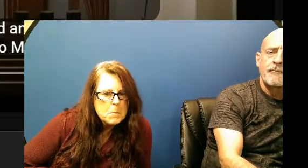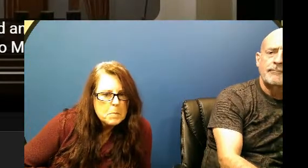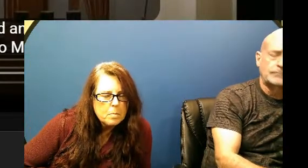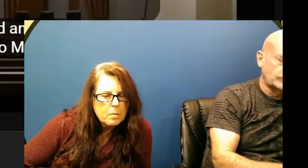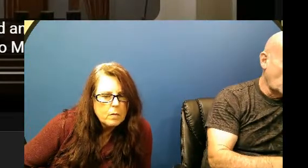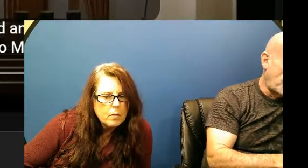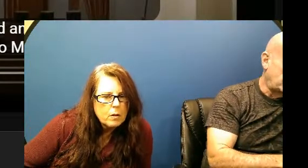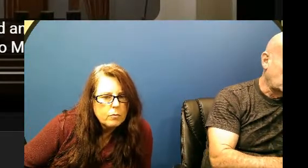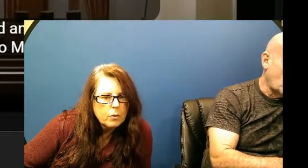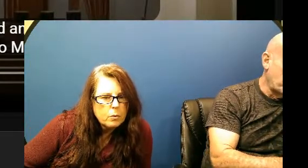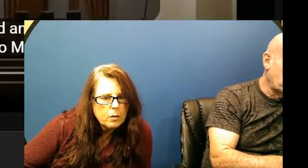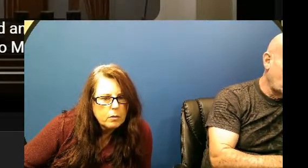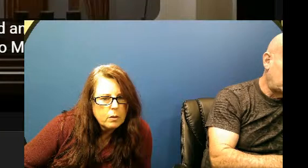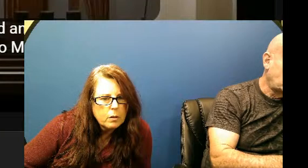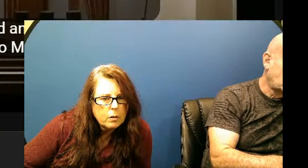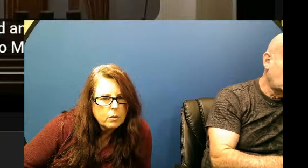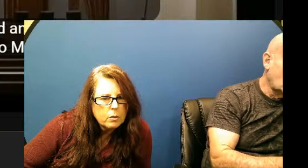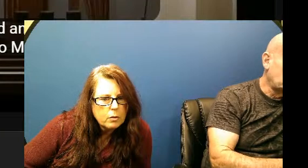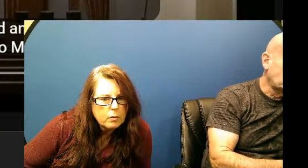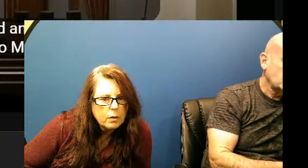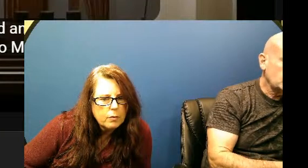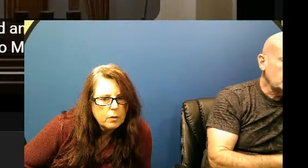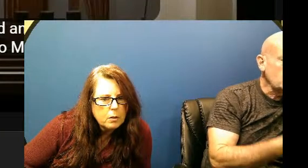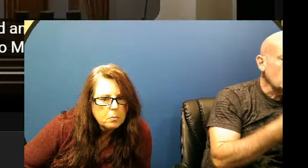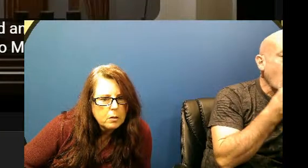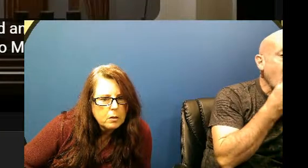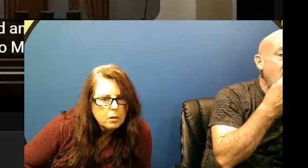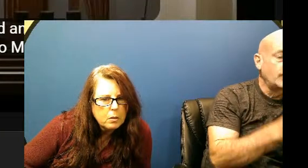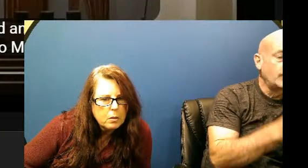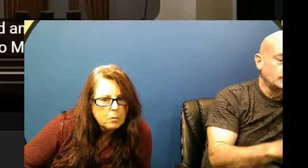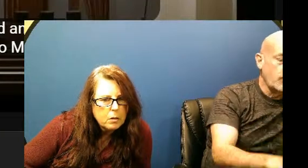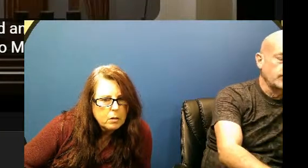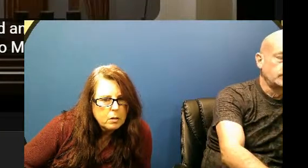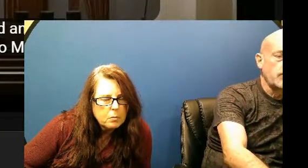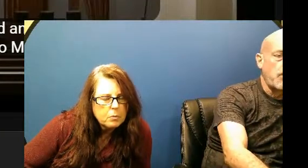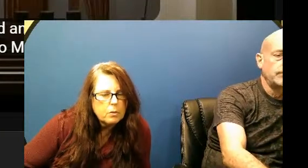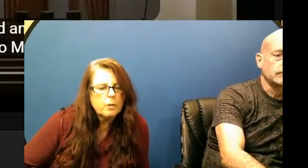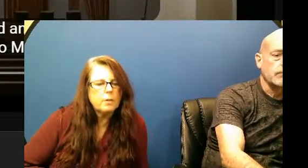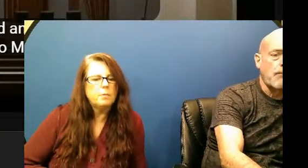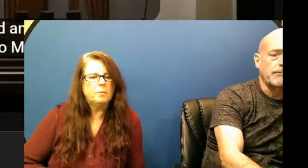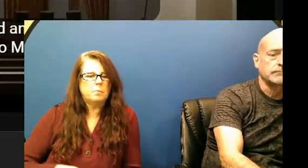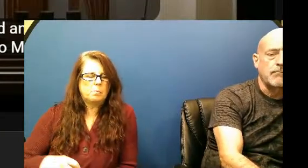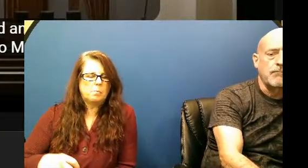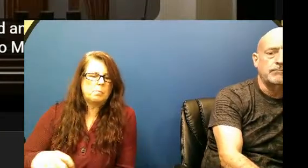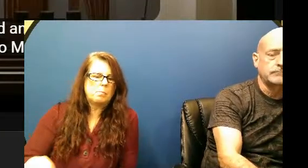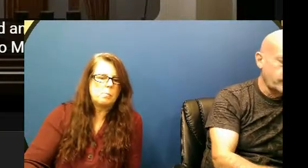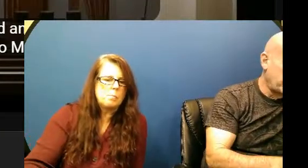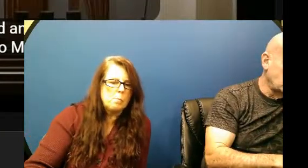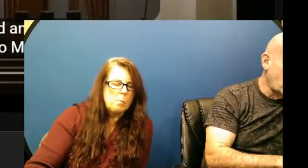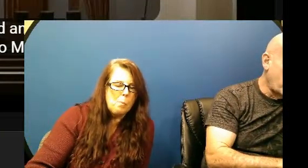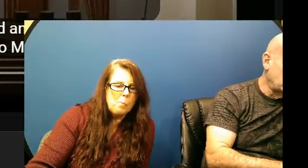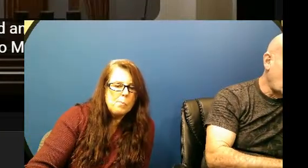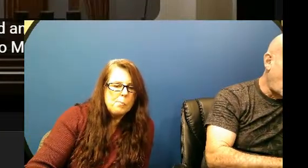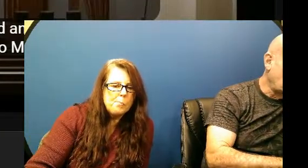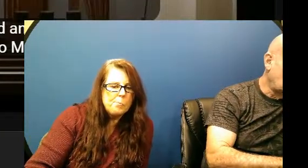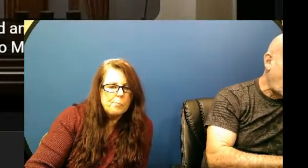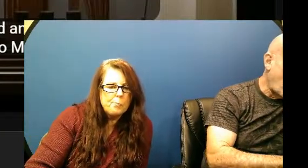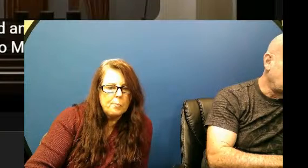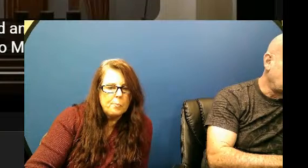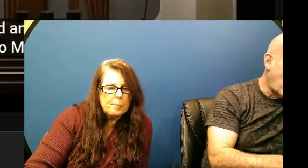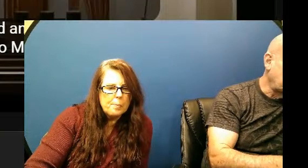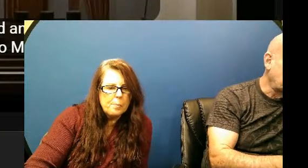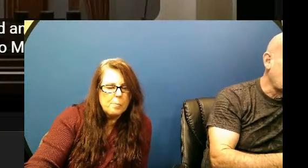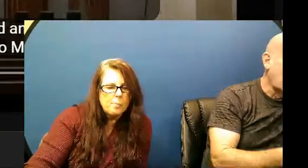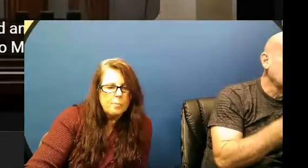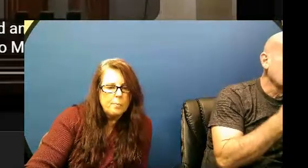manipulation of the data platforms that are being used by youths today that would then make it